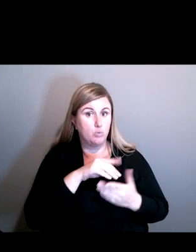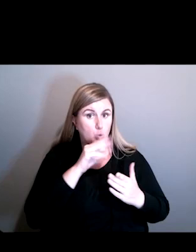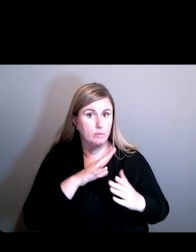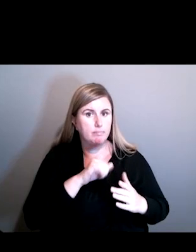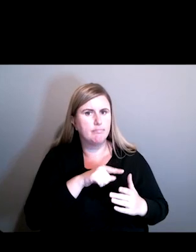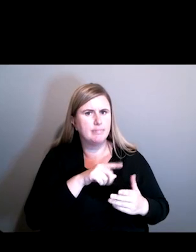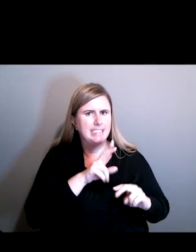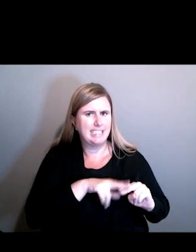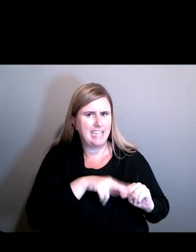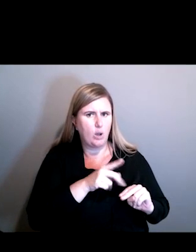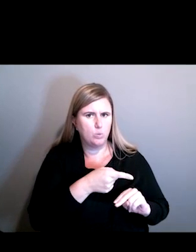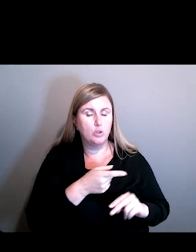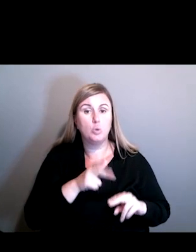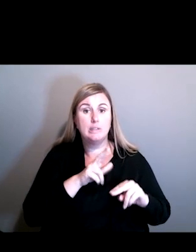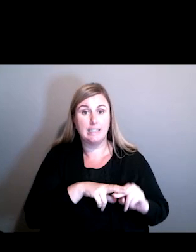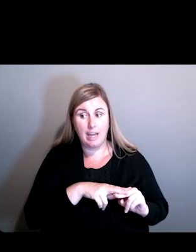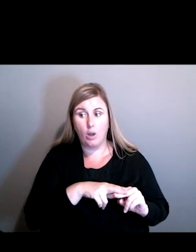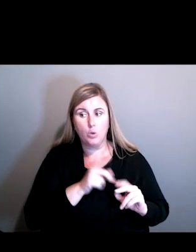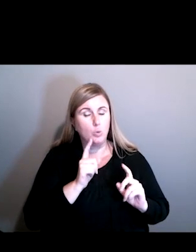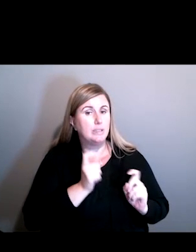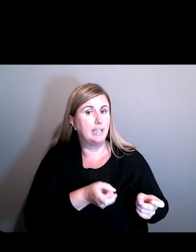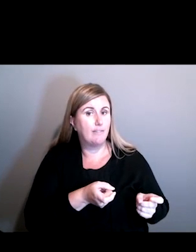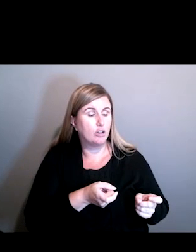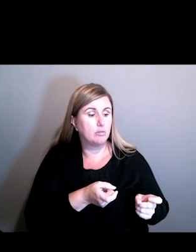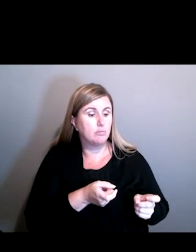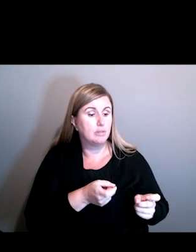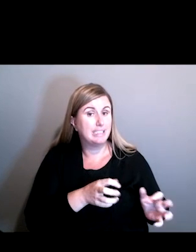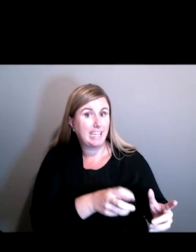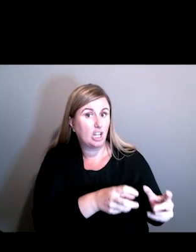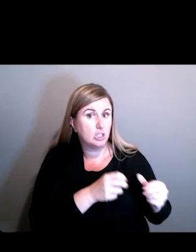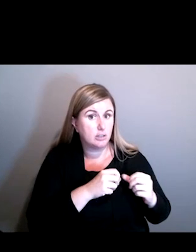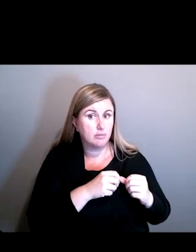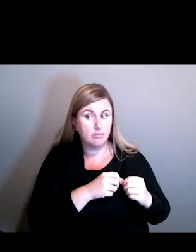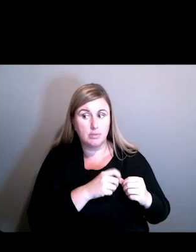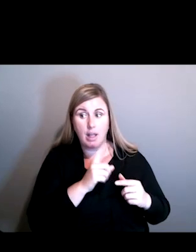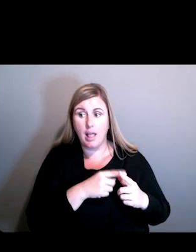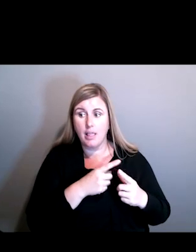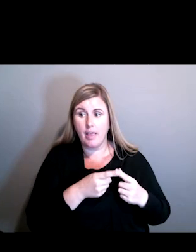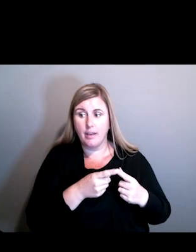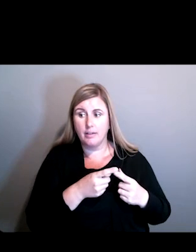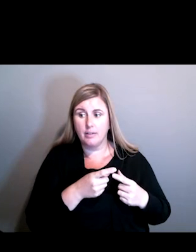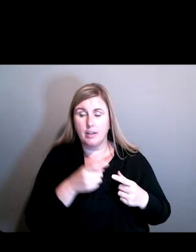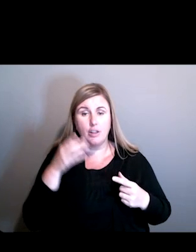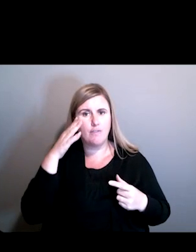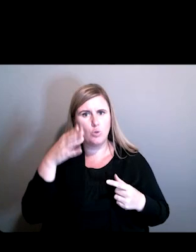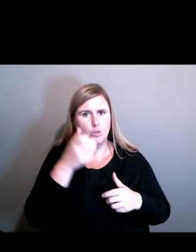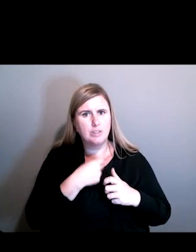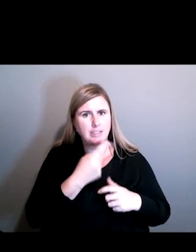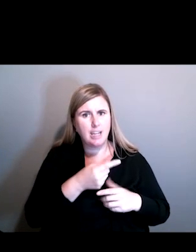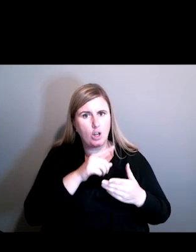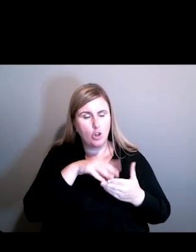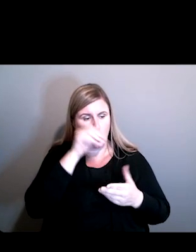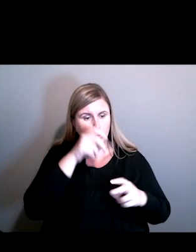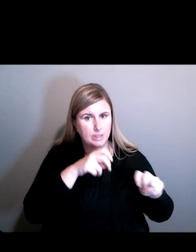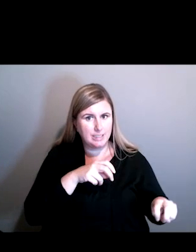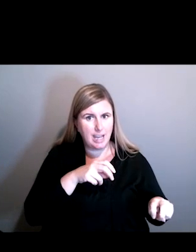learner to sit down, they sit down, and then you deliver tickles, and then in the future when you